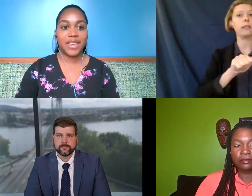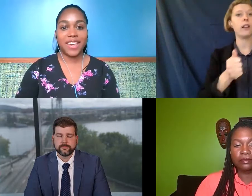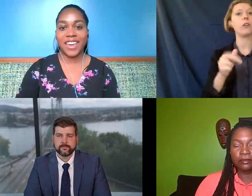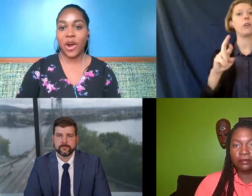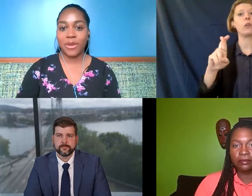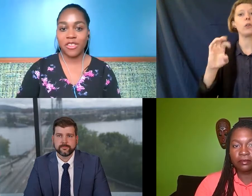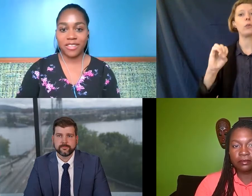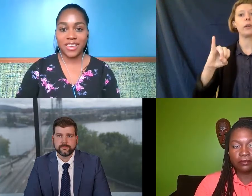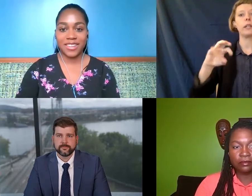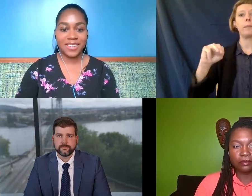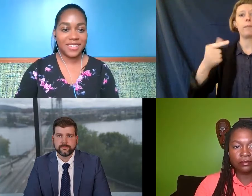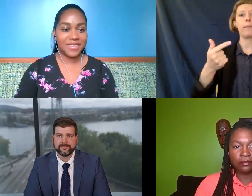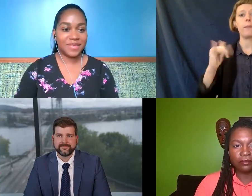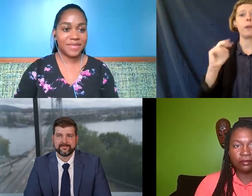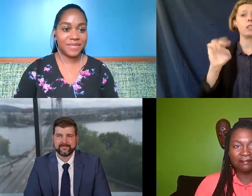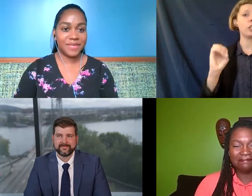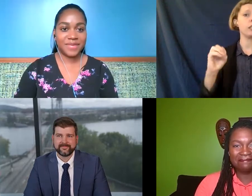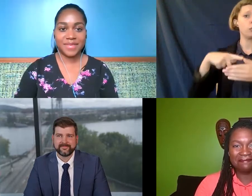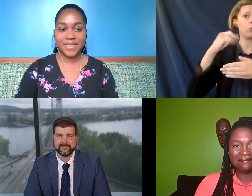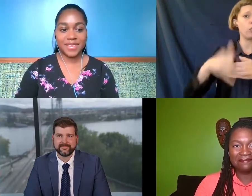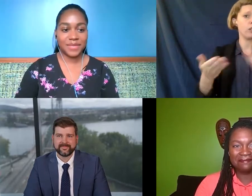Welcome, Nkenge Harmon Johnson.